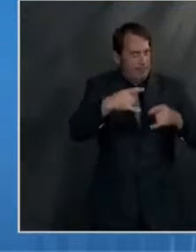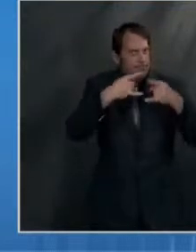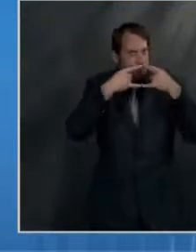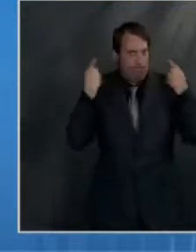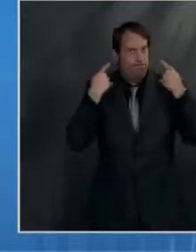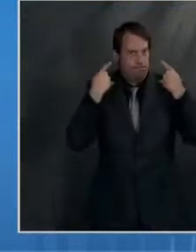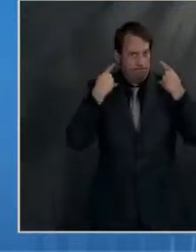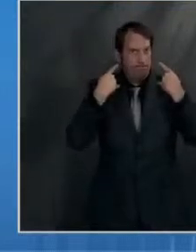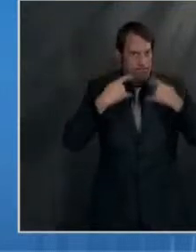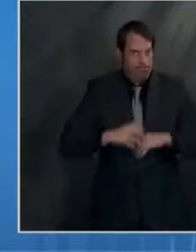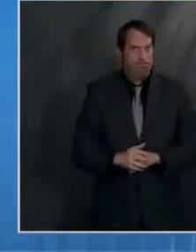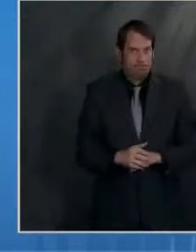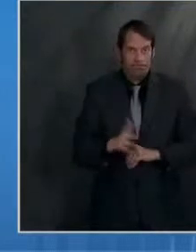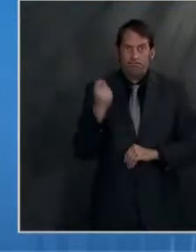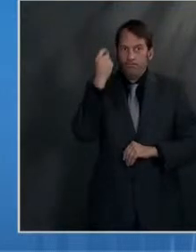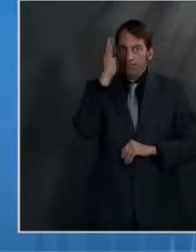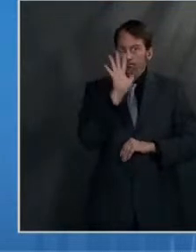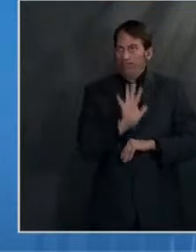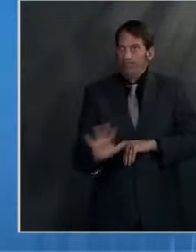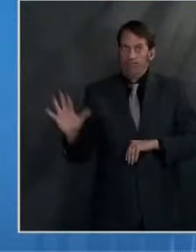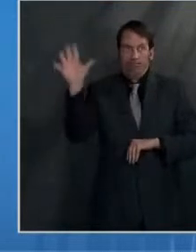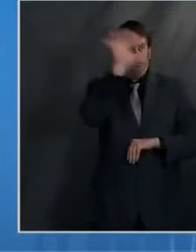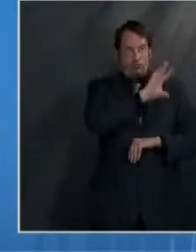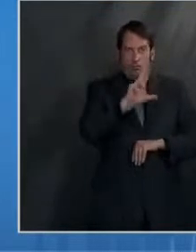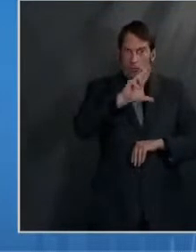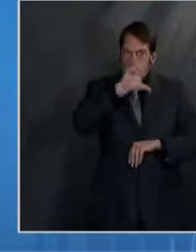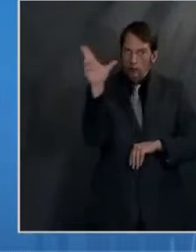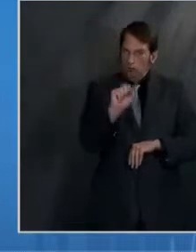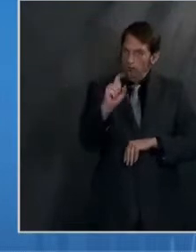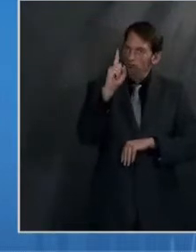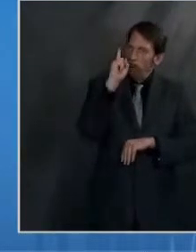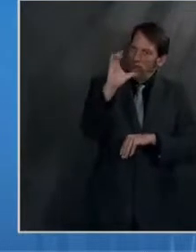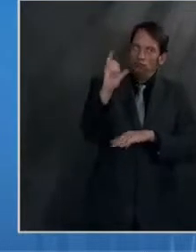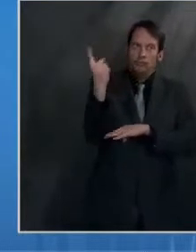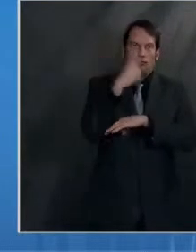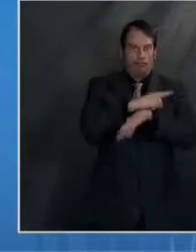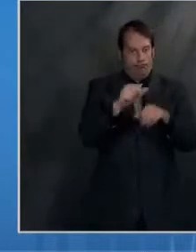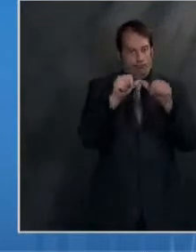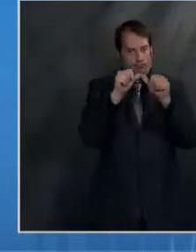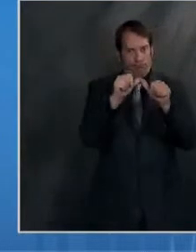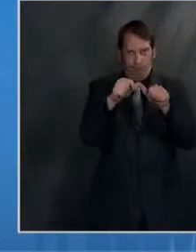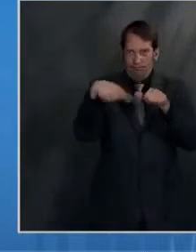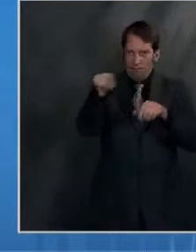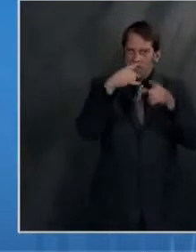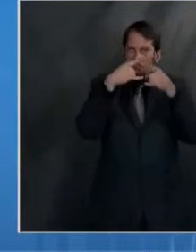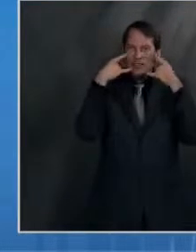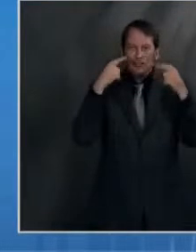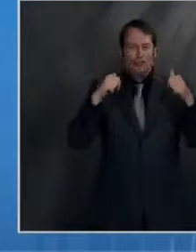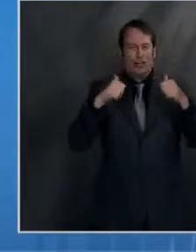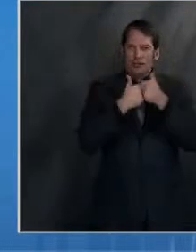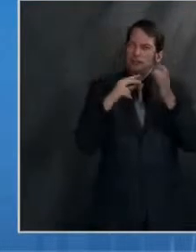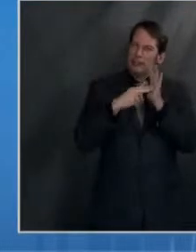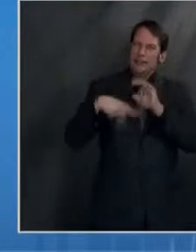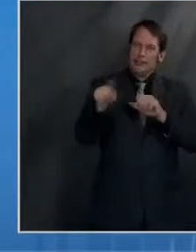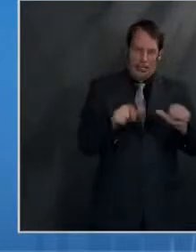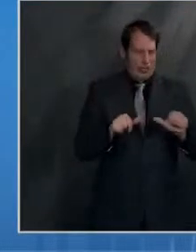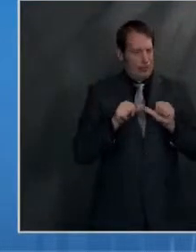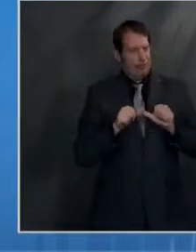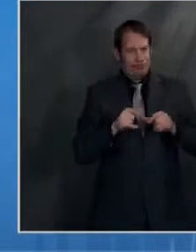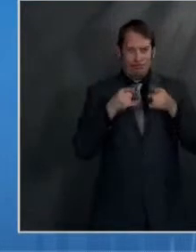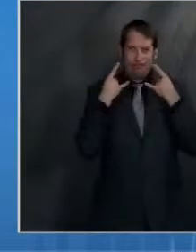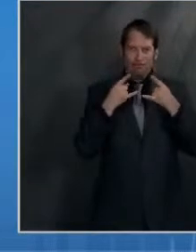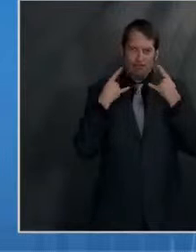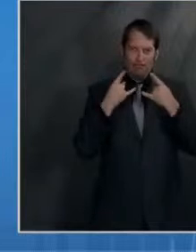The president is asking everybody to mask up for the next 100 days. And the estimates are that'll save over 50,000 lives.